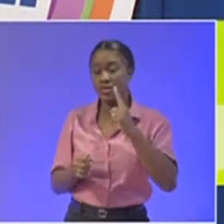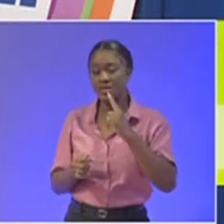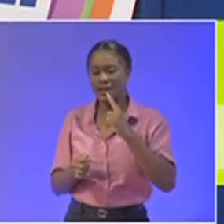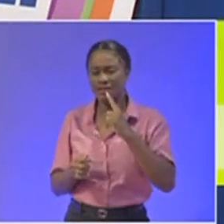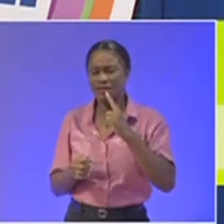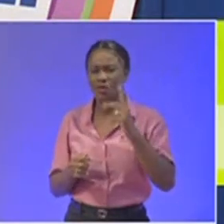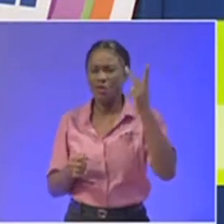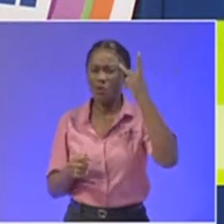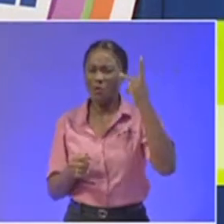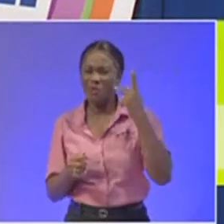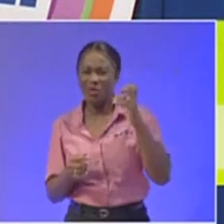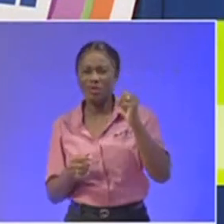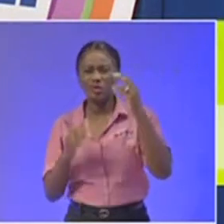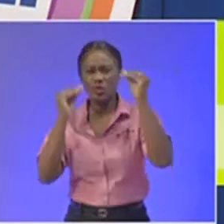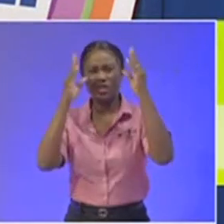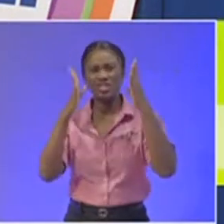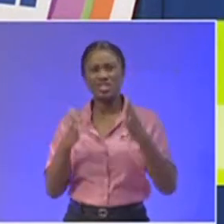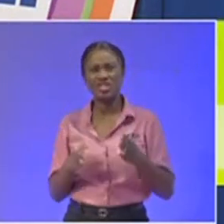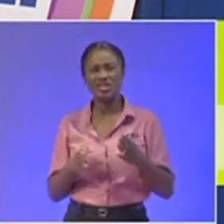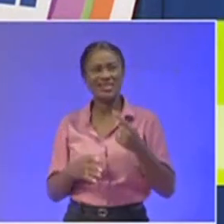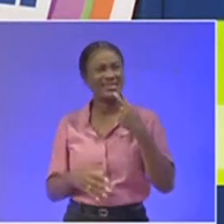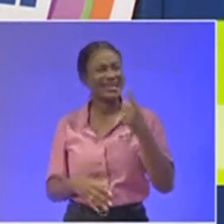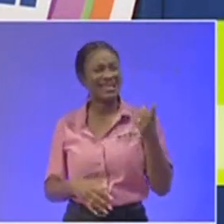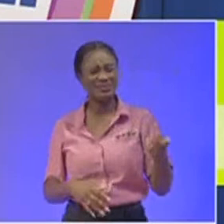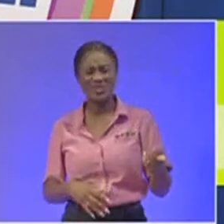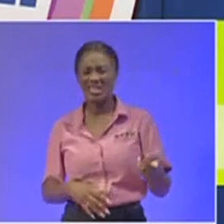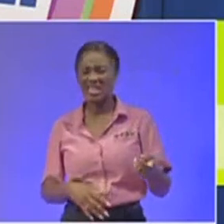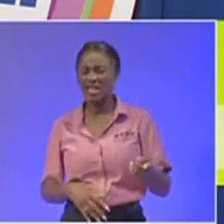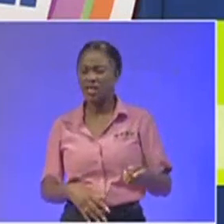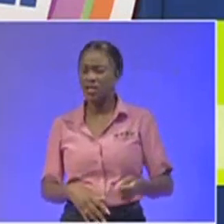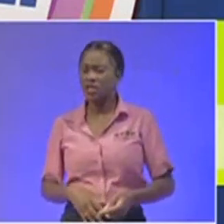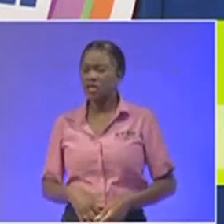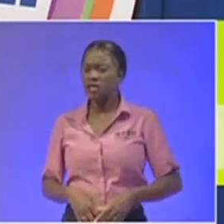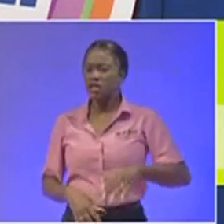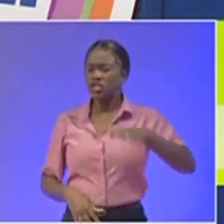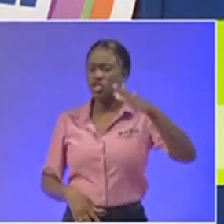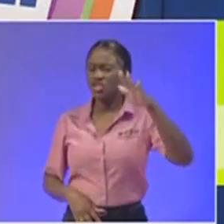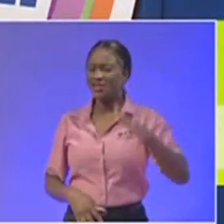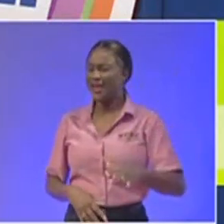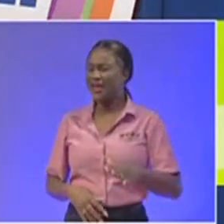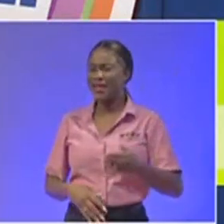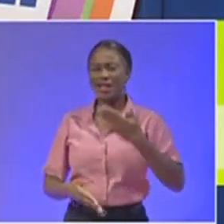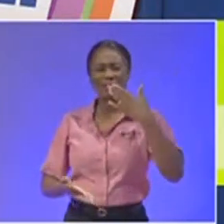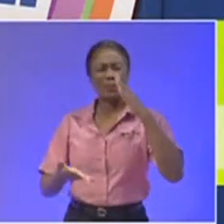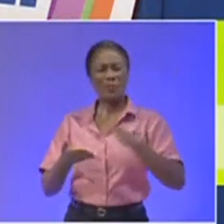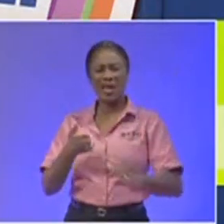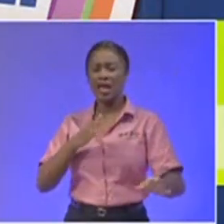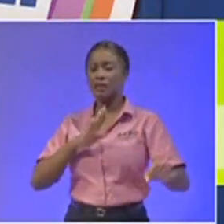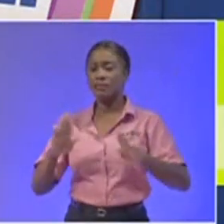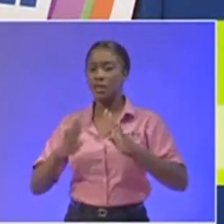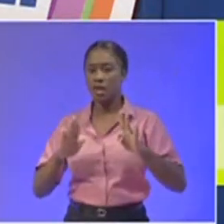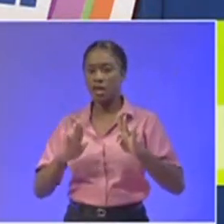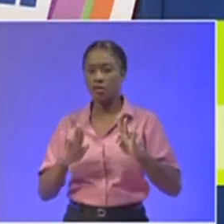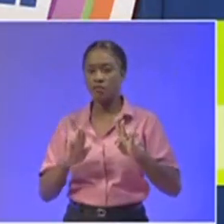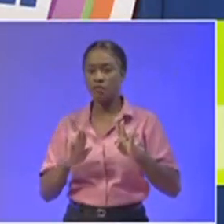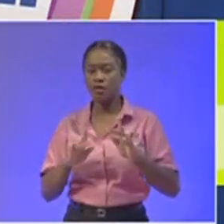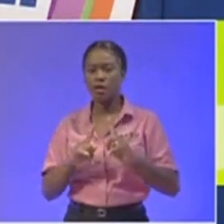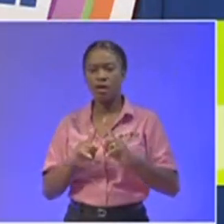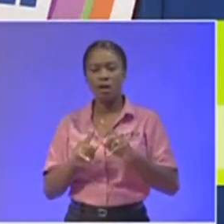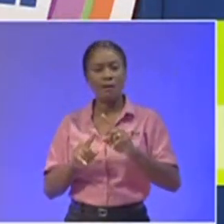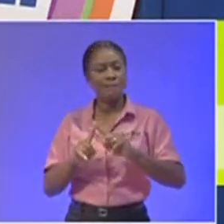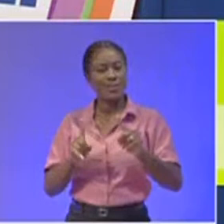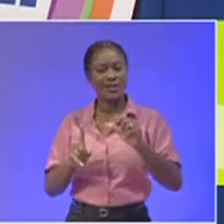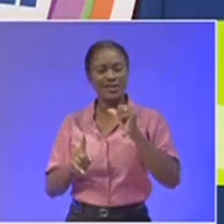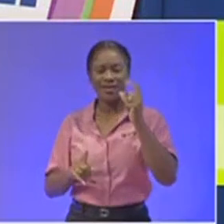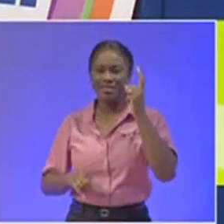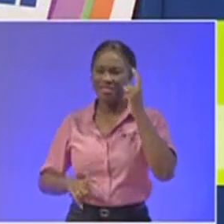just thinking, that child don't listen. And how they actually treat that child, as opposed to saying, okay, well, there's a disability,